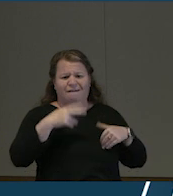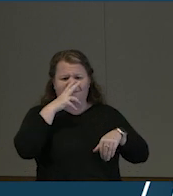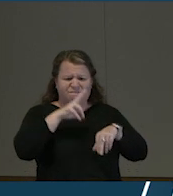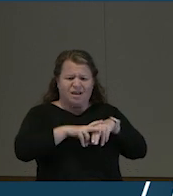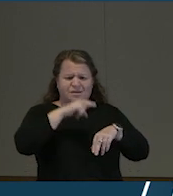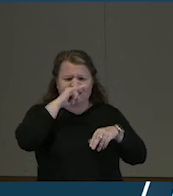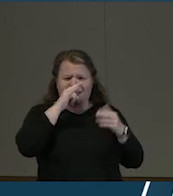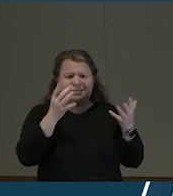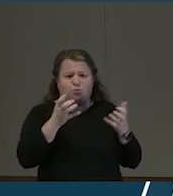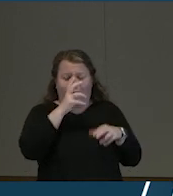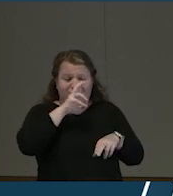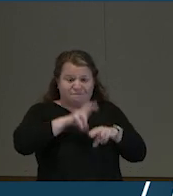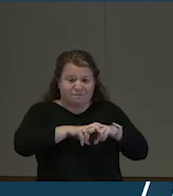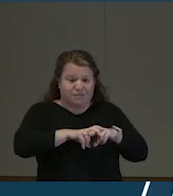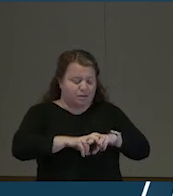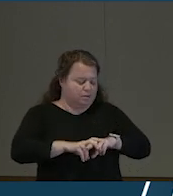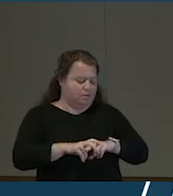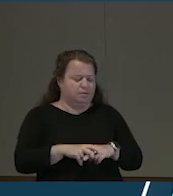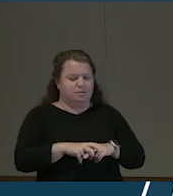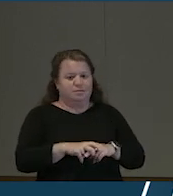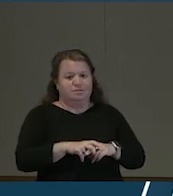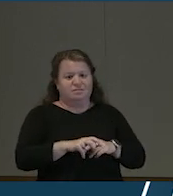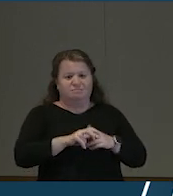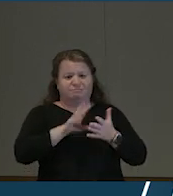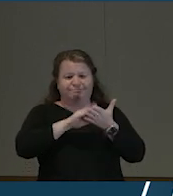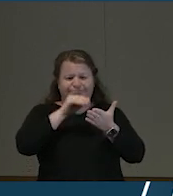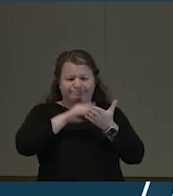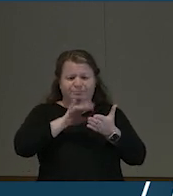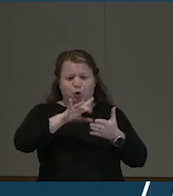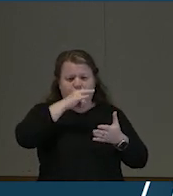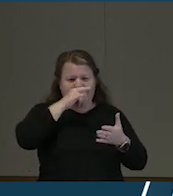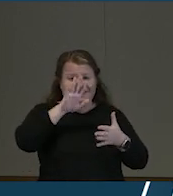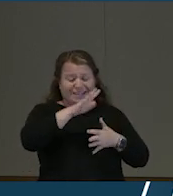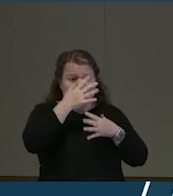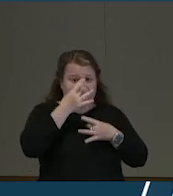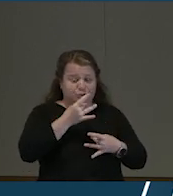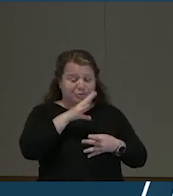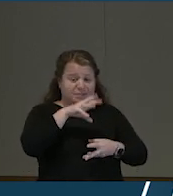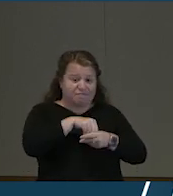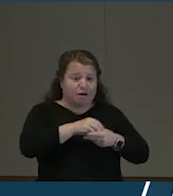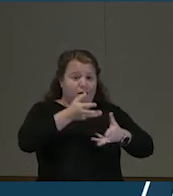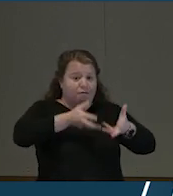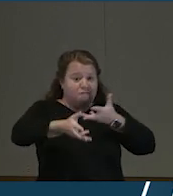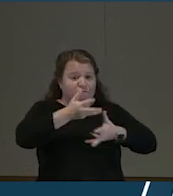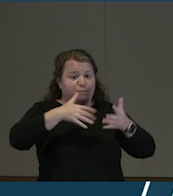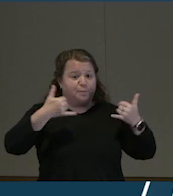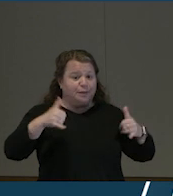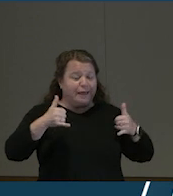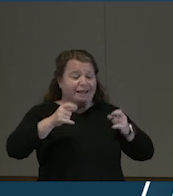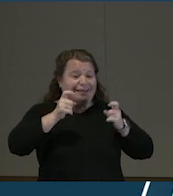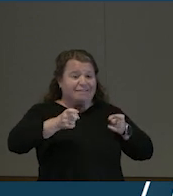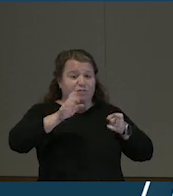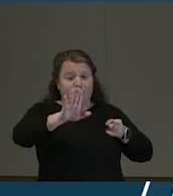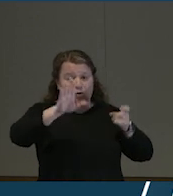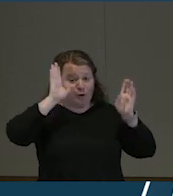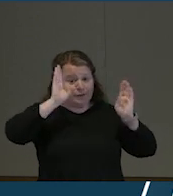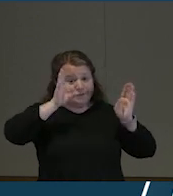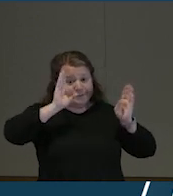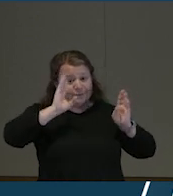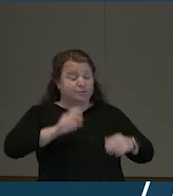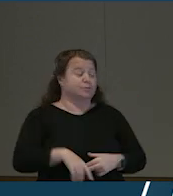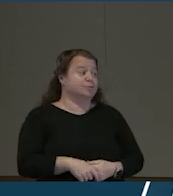Kids want to have fun. Get to know your kids, their interests, engage with them, find time to give them your undivided